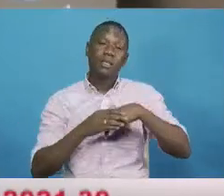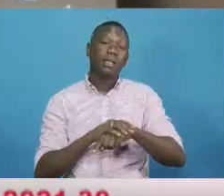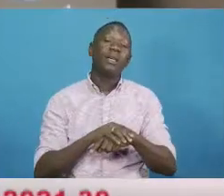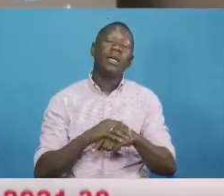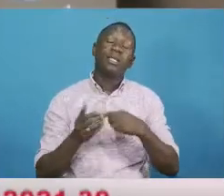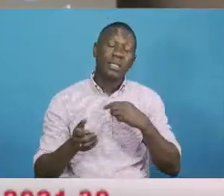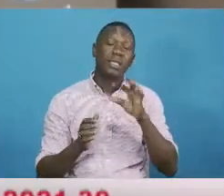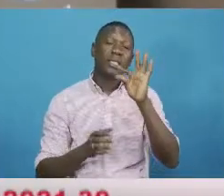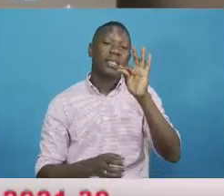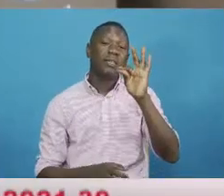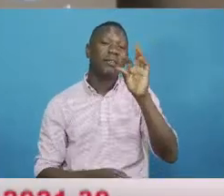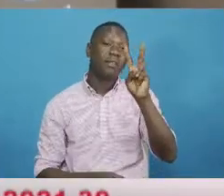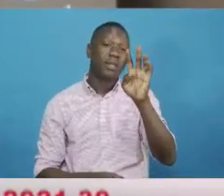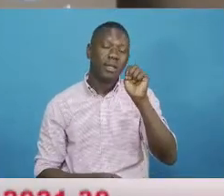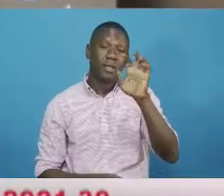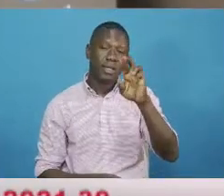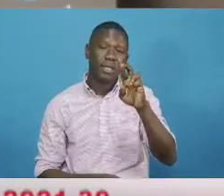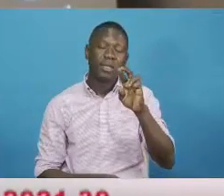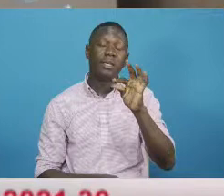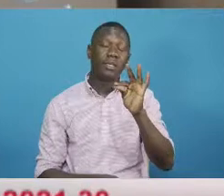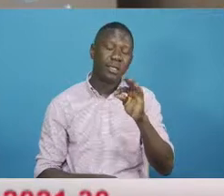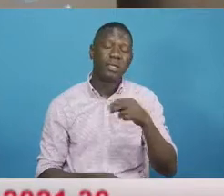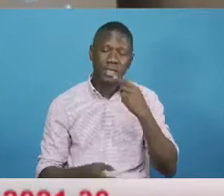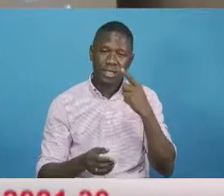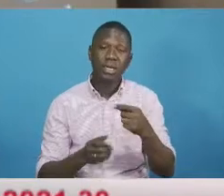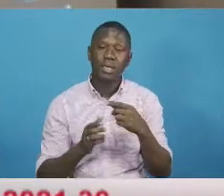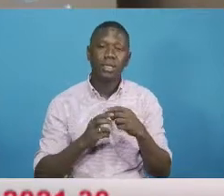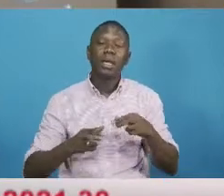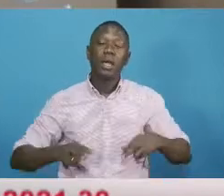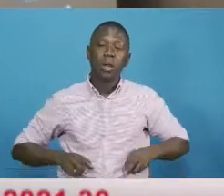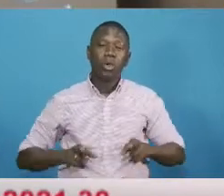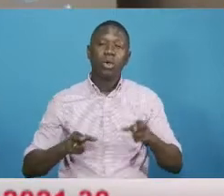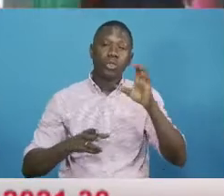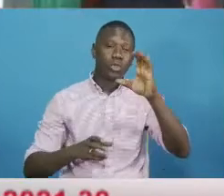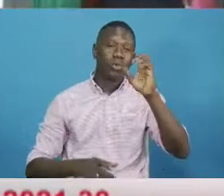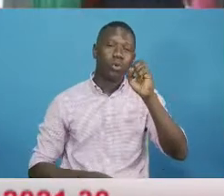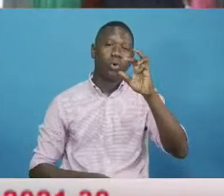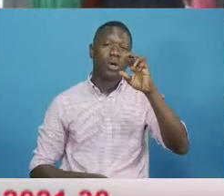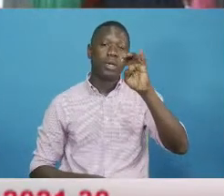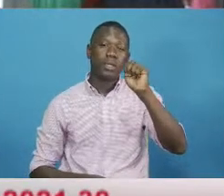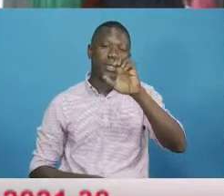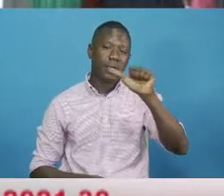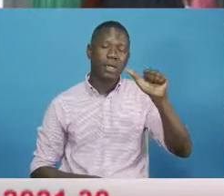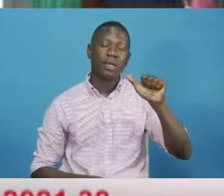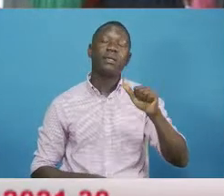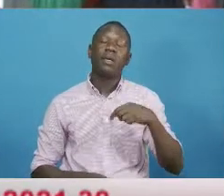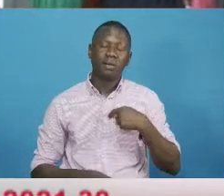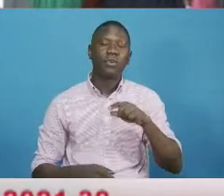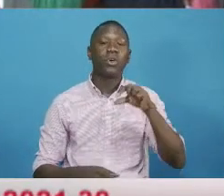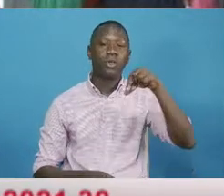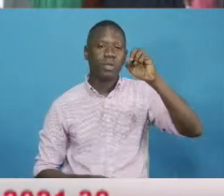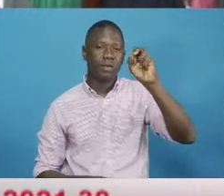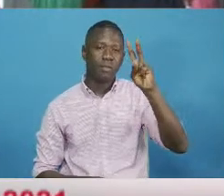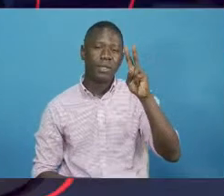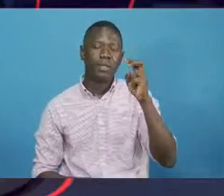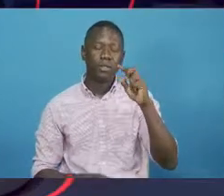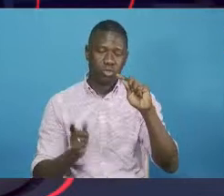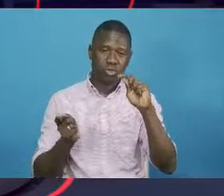funded by the Republic of Korea through Korea International Cooperation Agency, KOICA. For QTV News, I am Abibatu